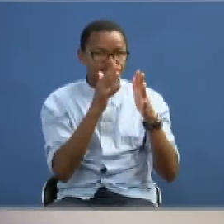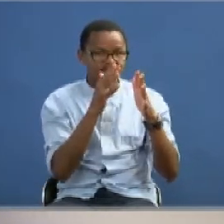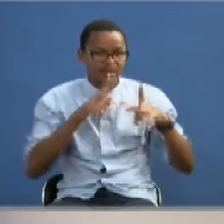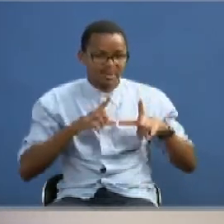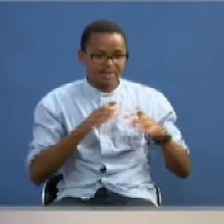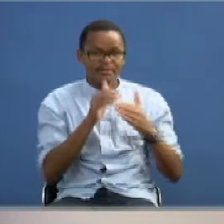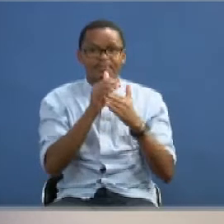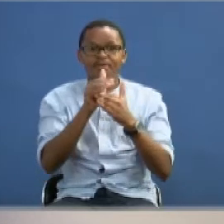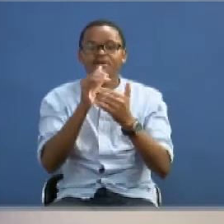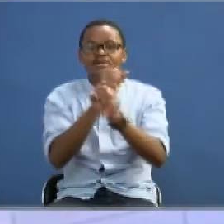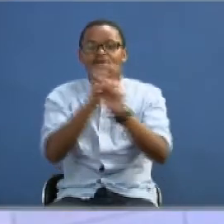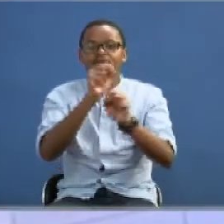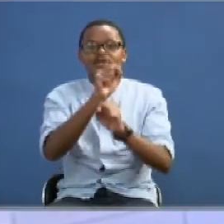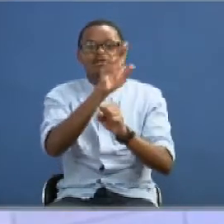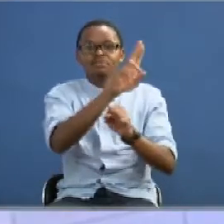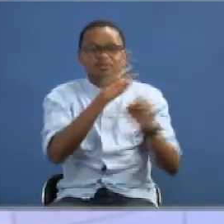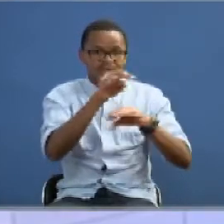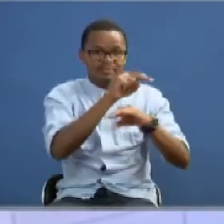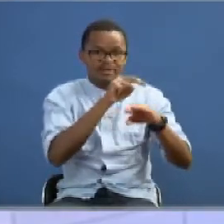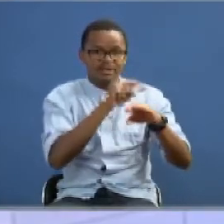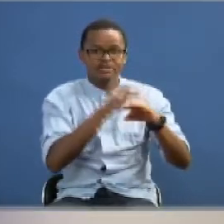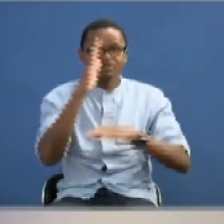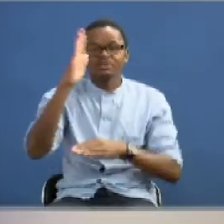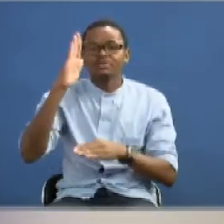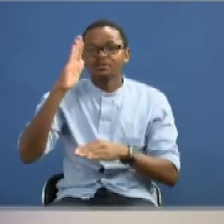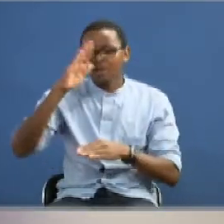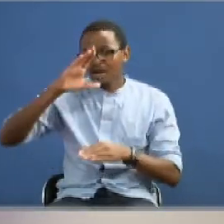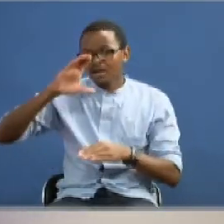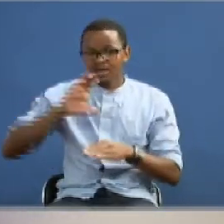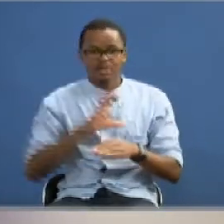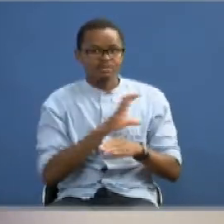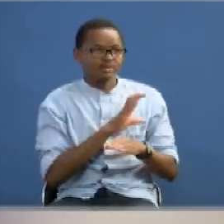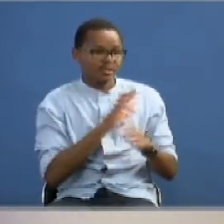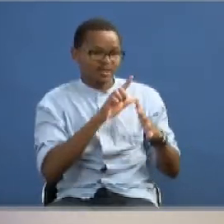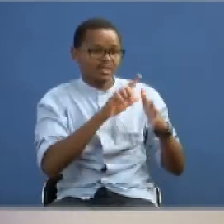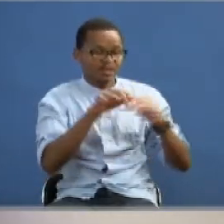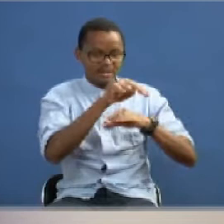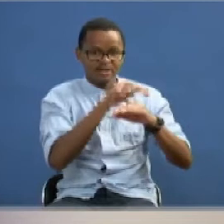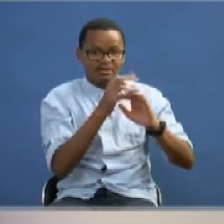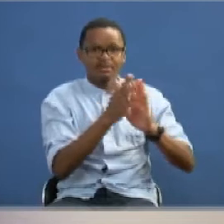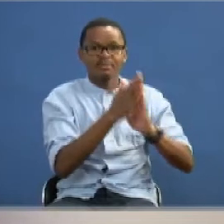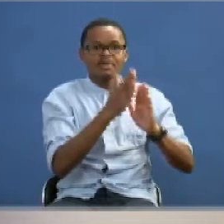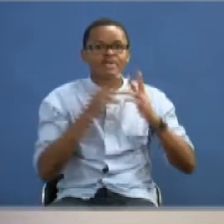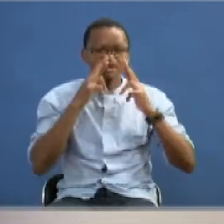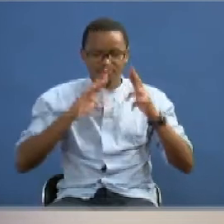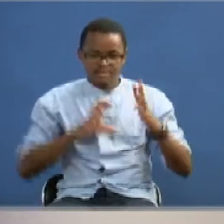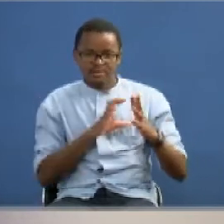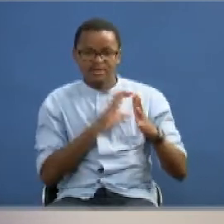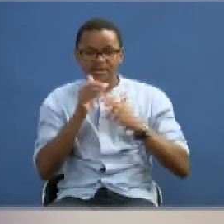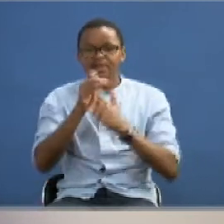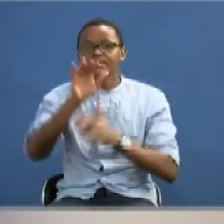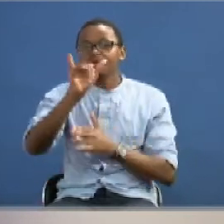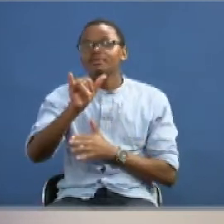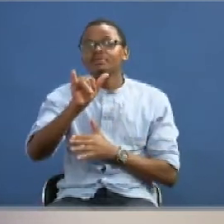led by His Excellency the President, and the National Security Council, then the National Emergency Response Committee, led